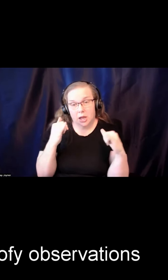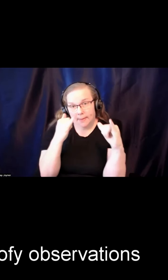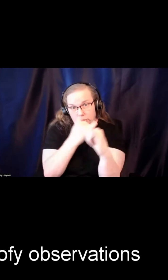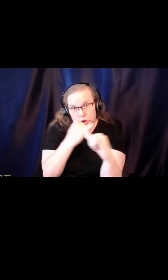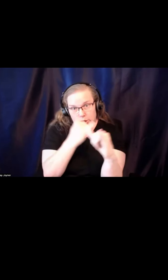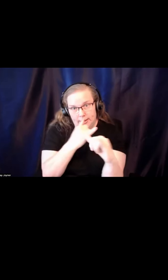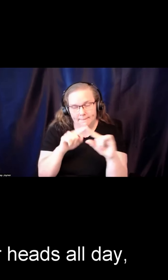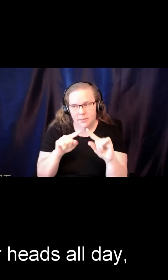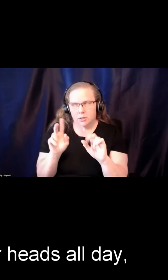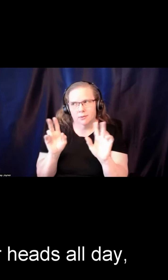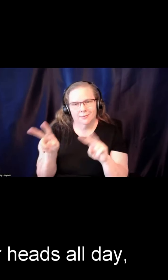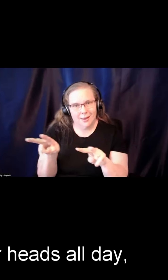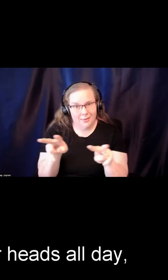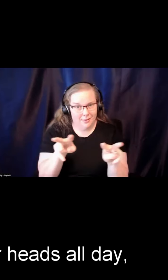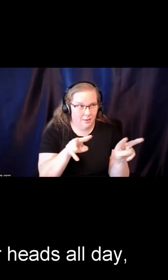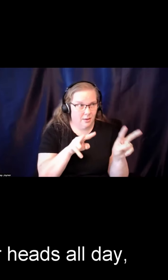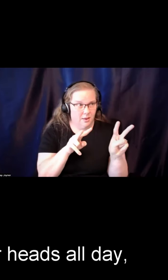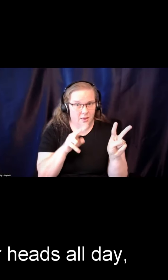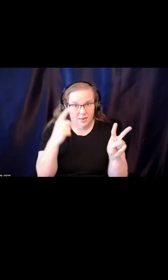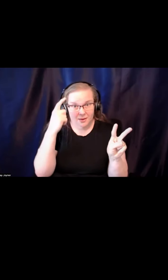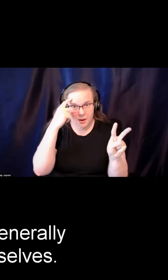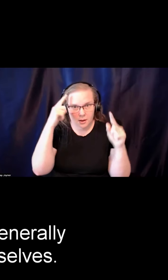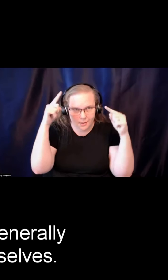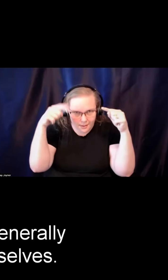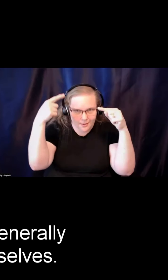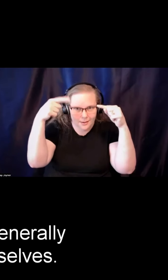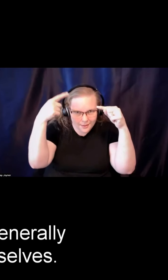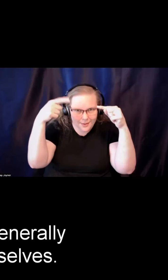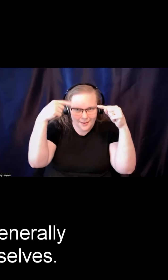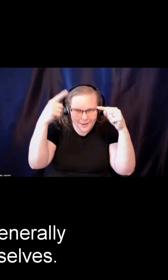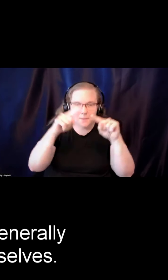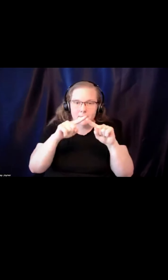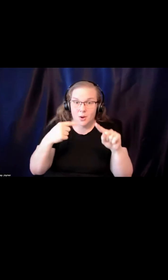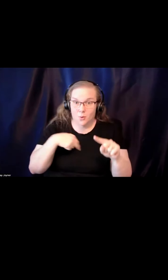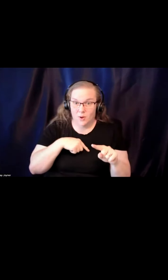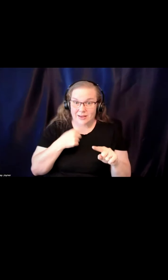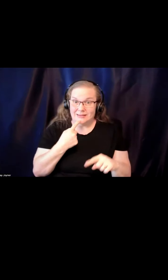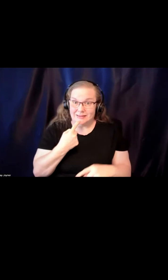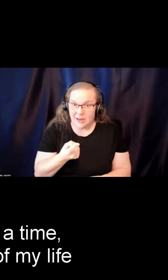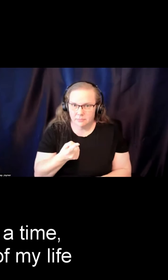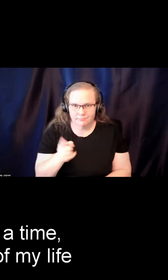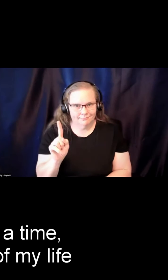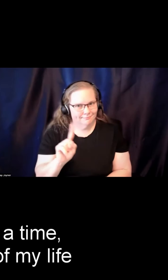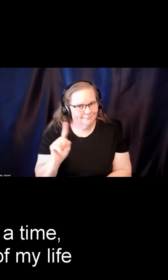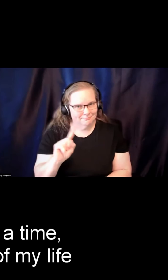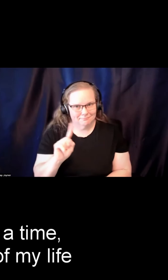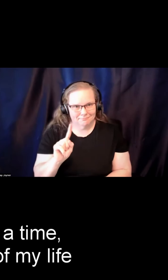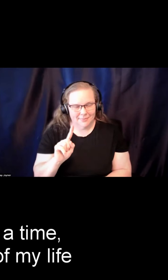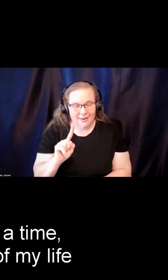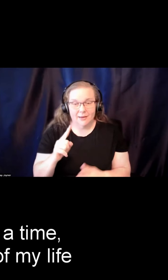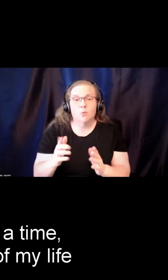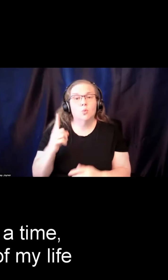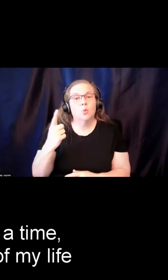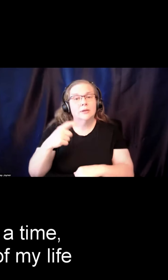goofy observations that run through our heads all day, but that we generally keep to ourselves. If once upon a